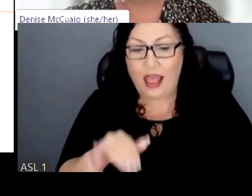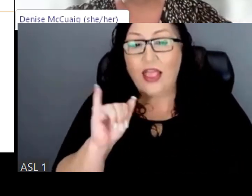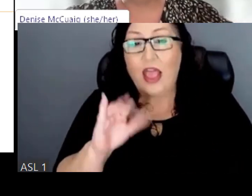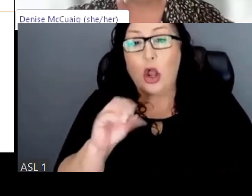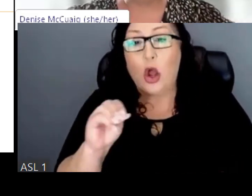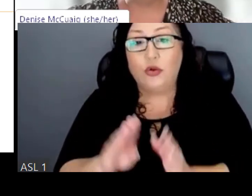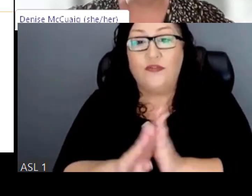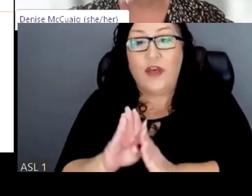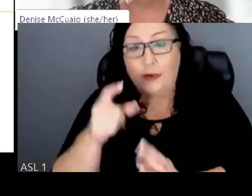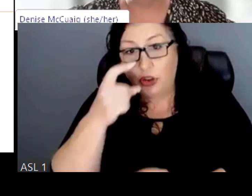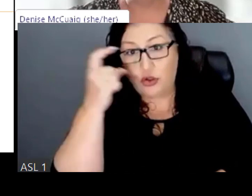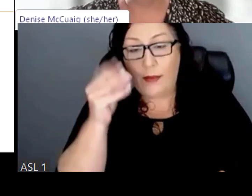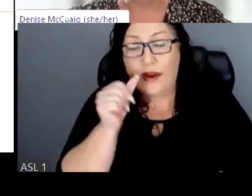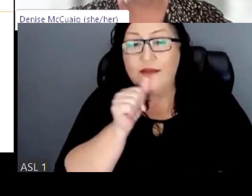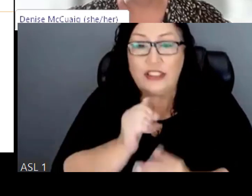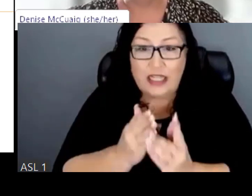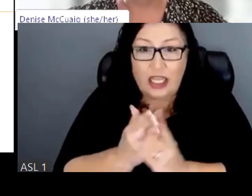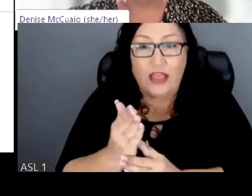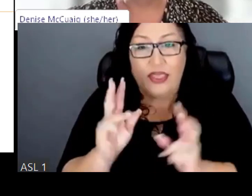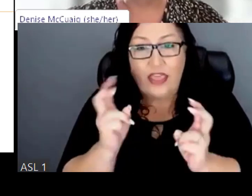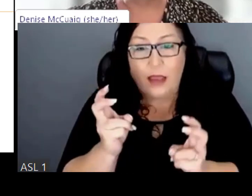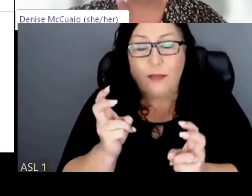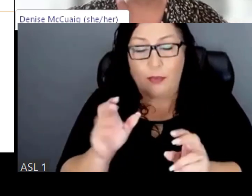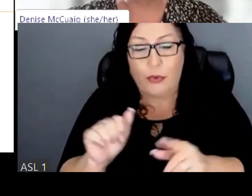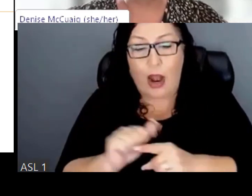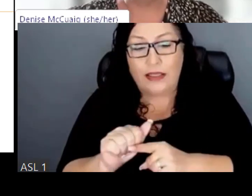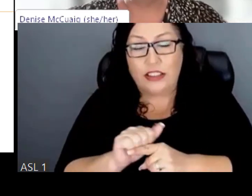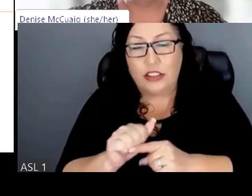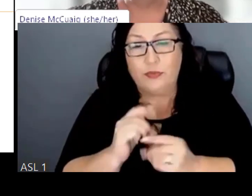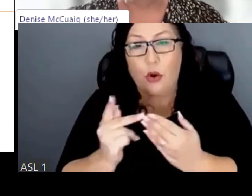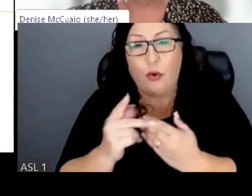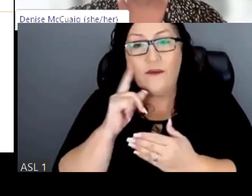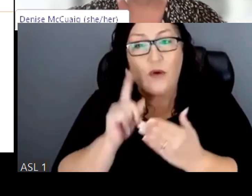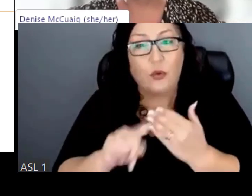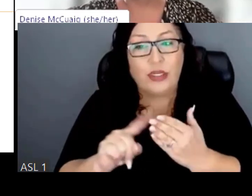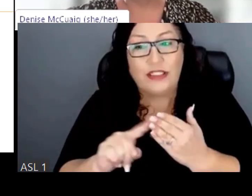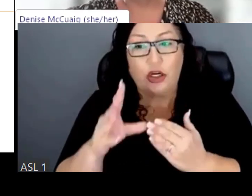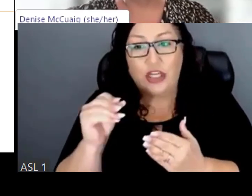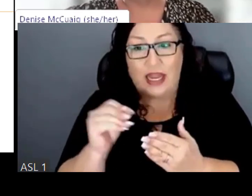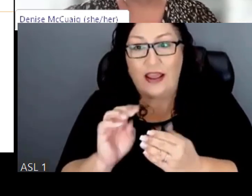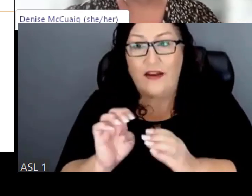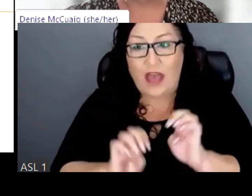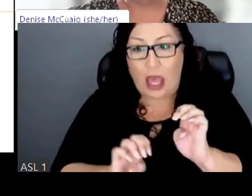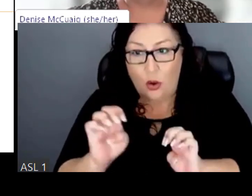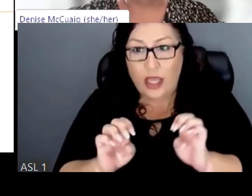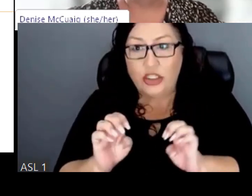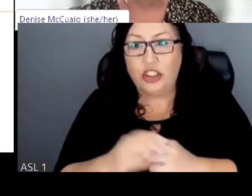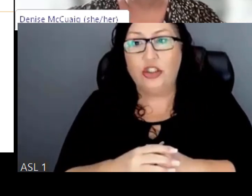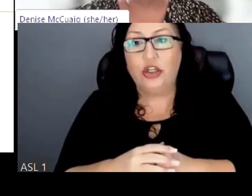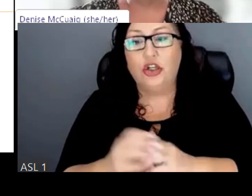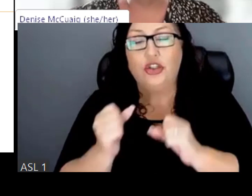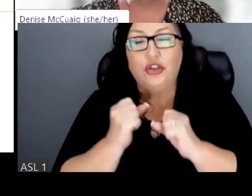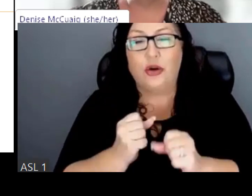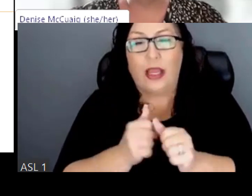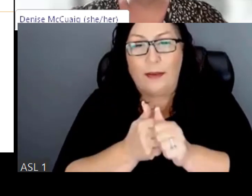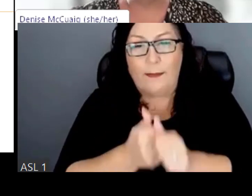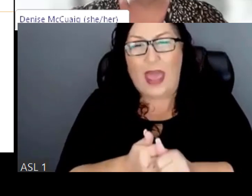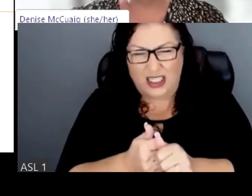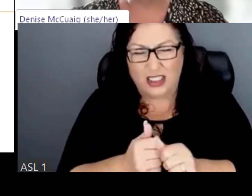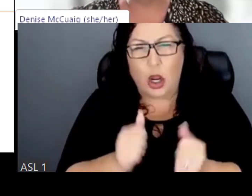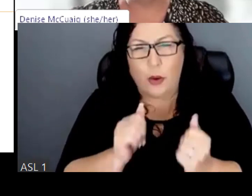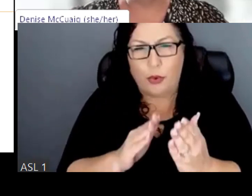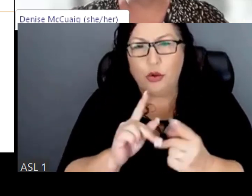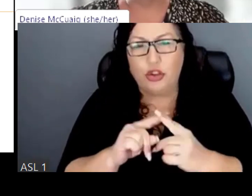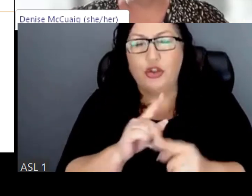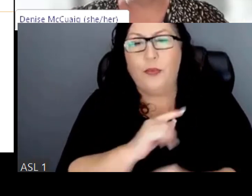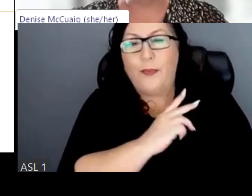has co-developed a trauma and resiliency informed practice program for research and evaluation, a